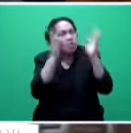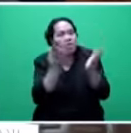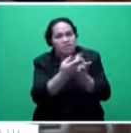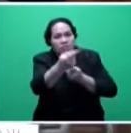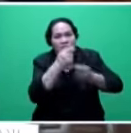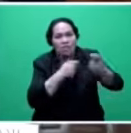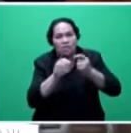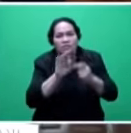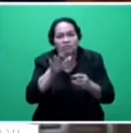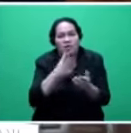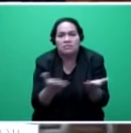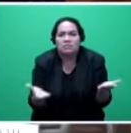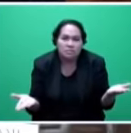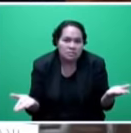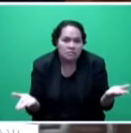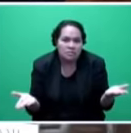in the future, and